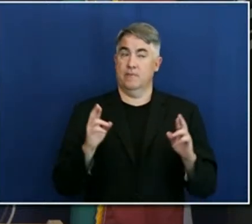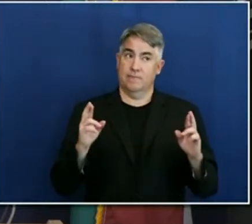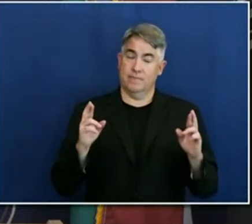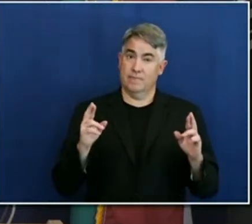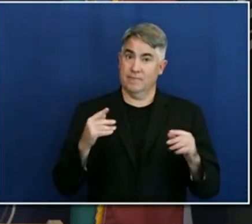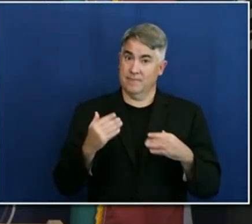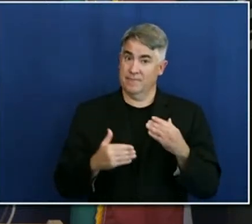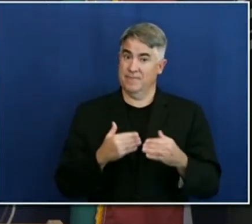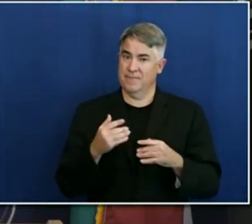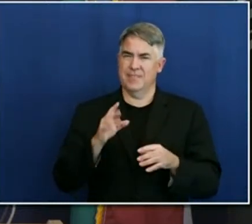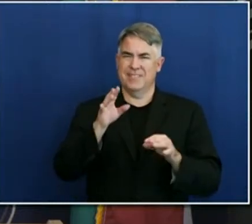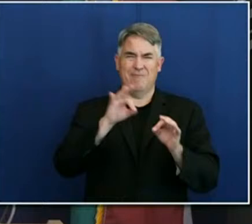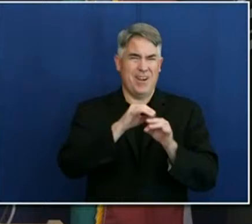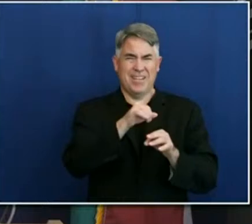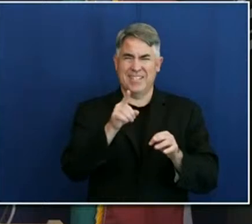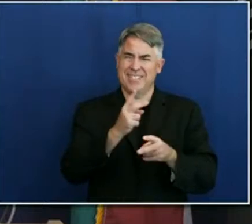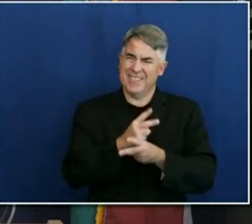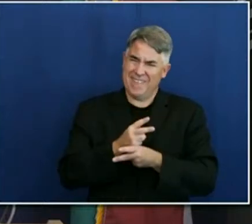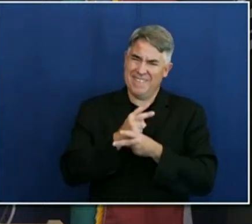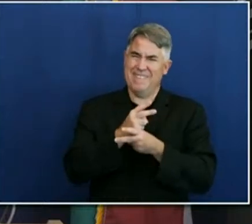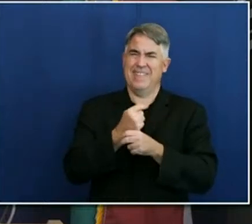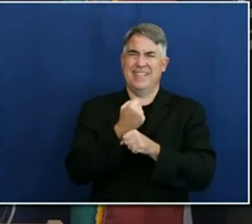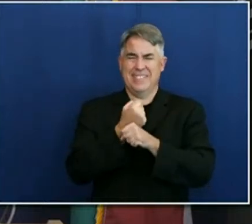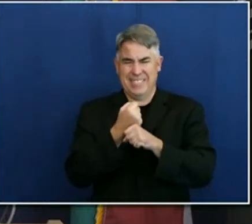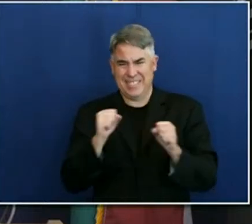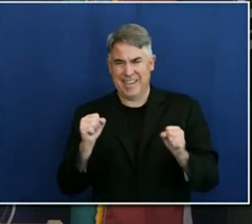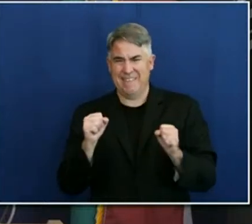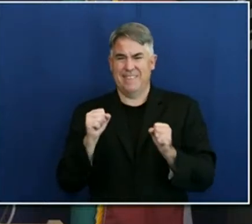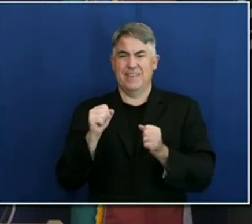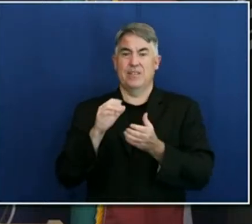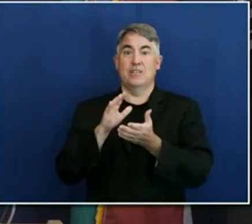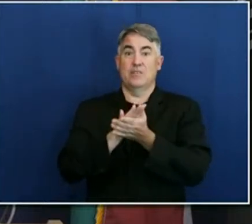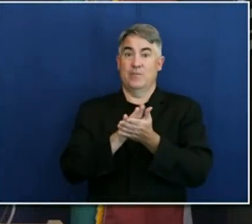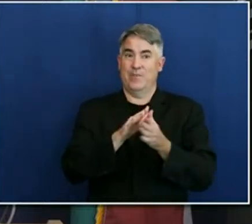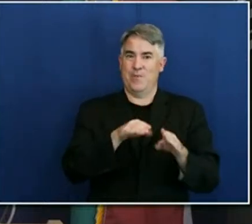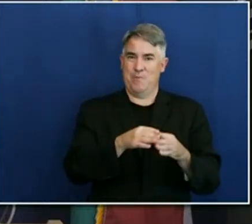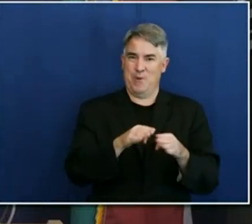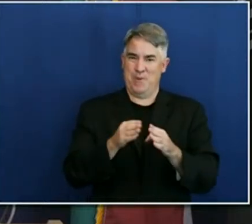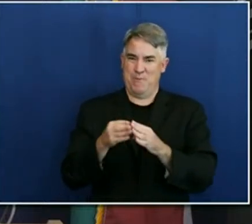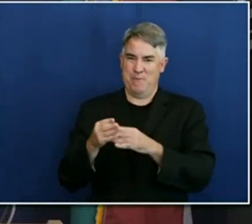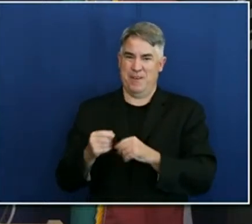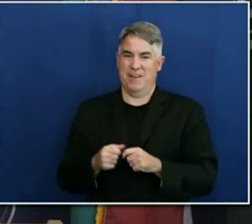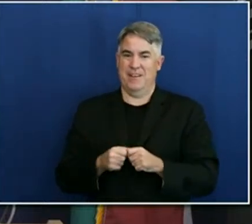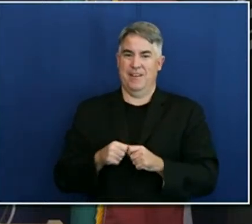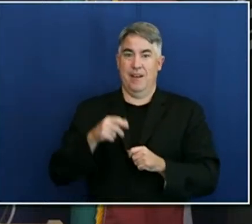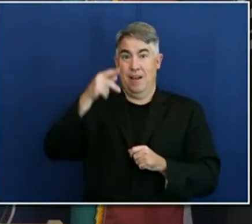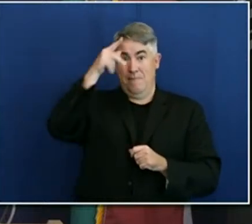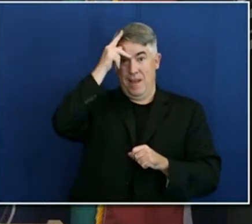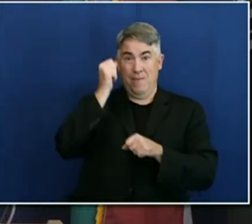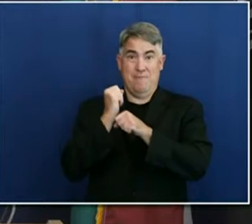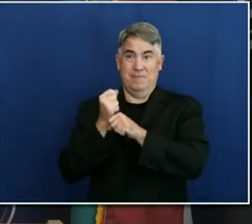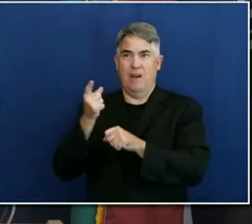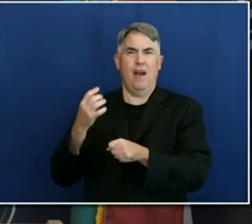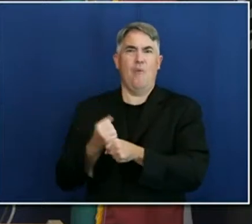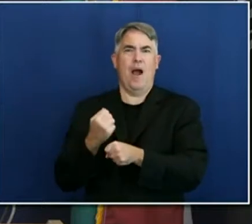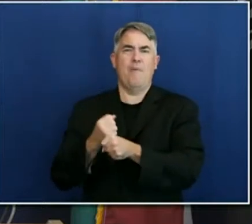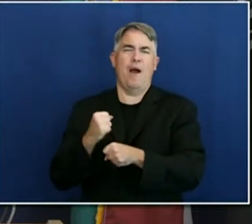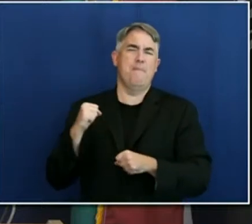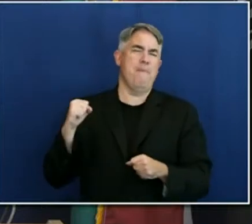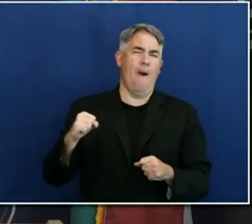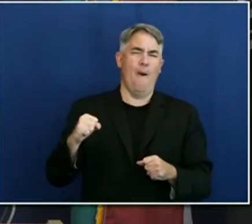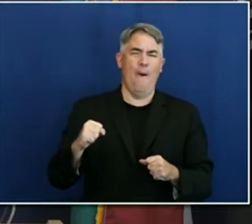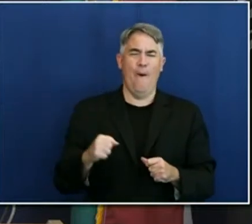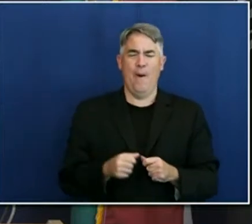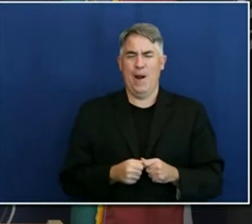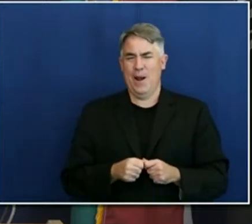doing well. Our economy is coming back. Kids are back in school. Our Padres are winning. People are getting vaccinated. All